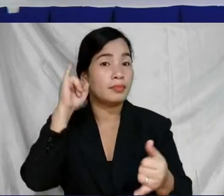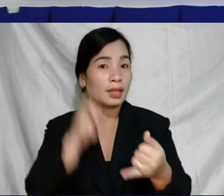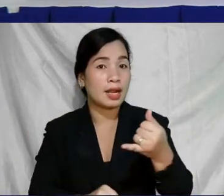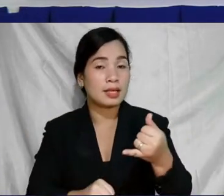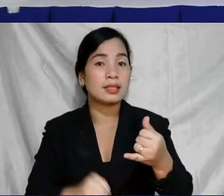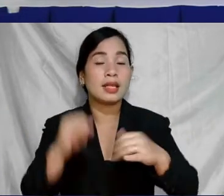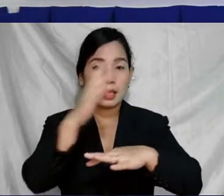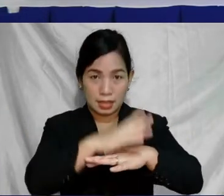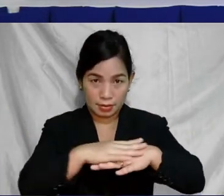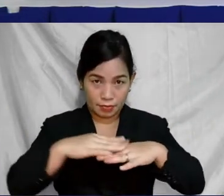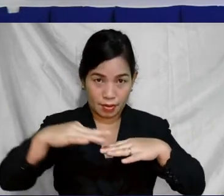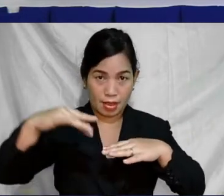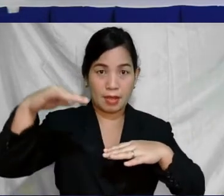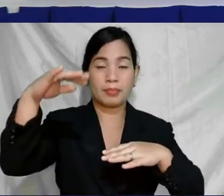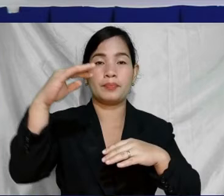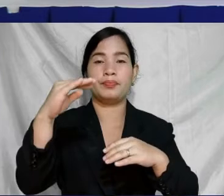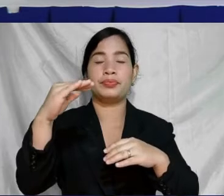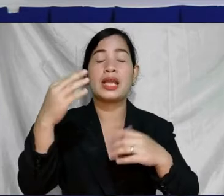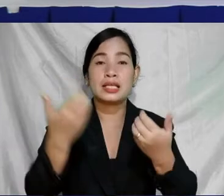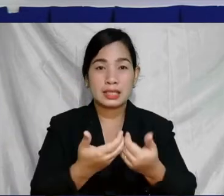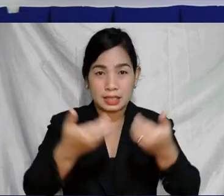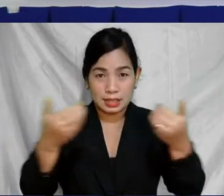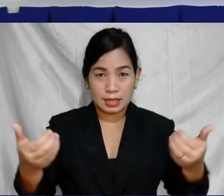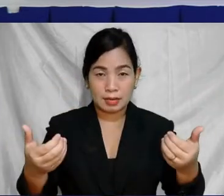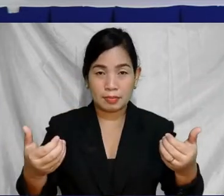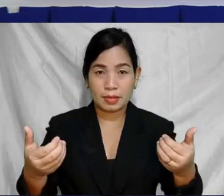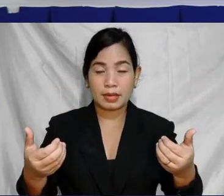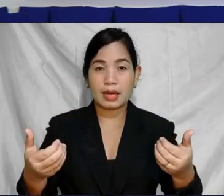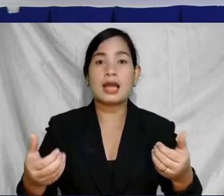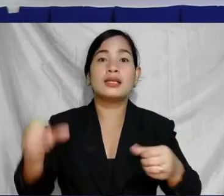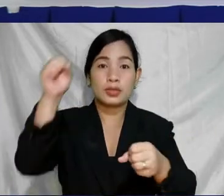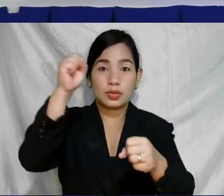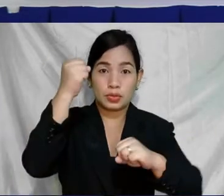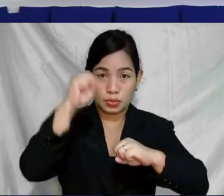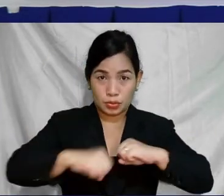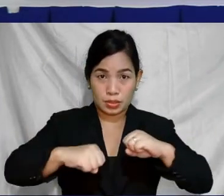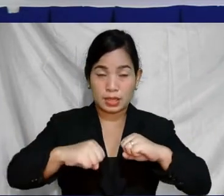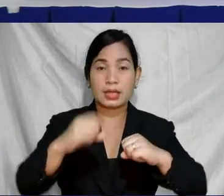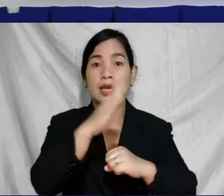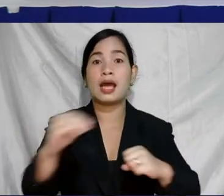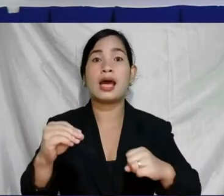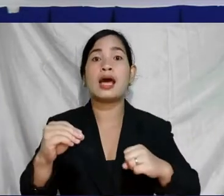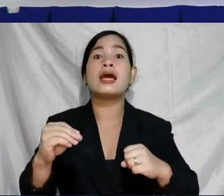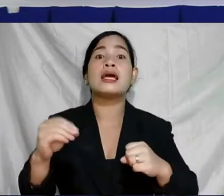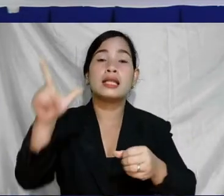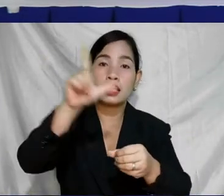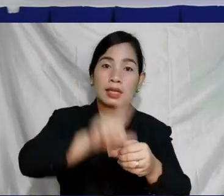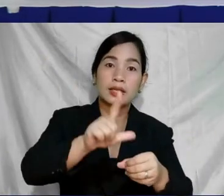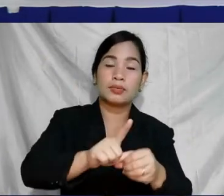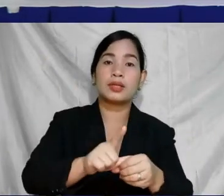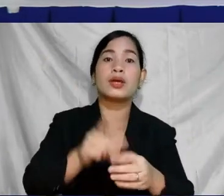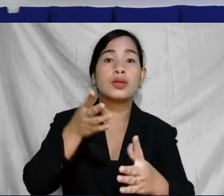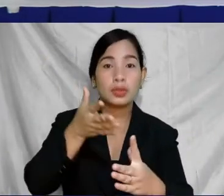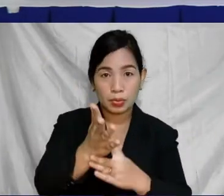evaporation. This separates the soluble solid from the liquid component of the solution by evaporating the